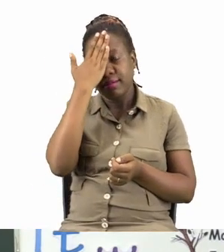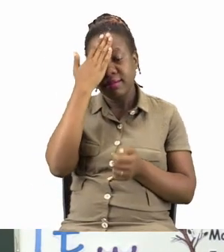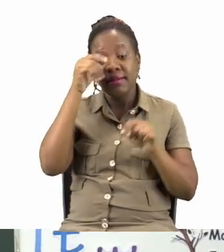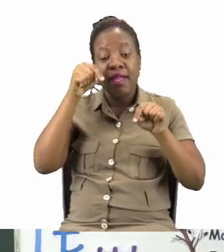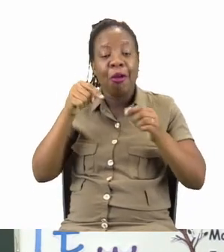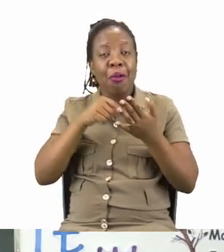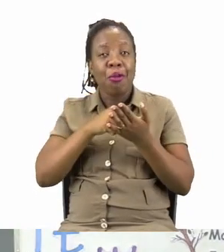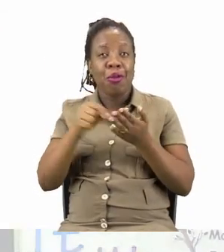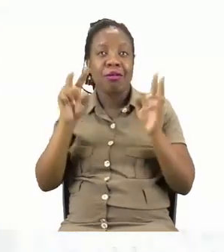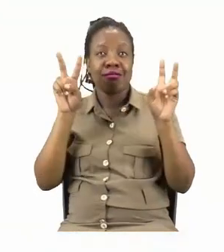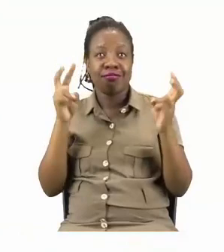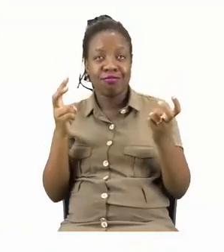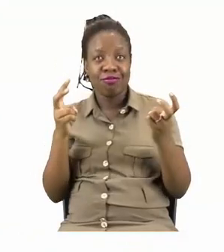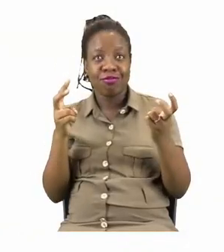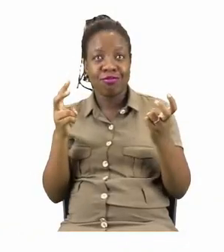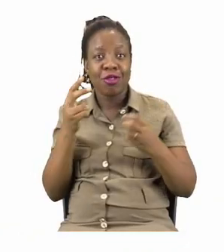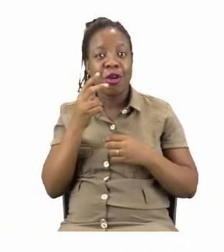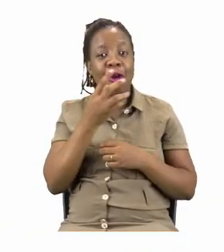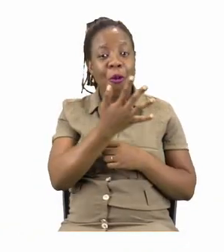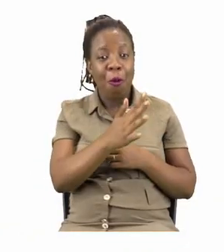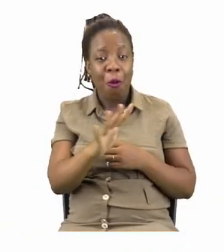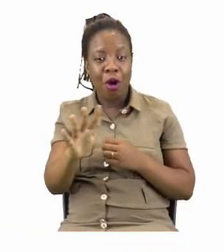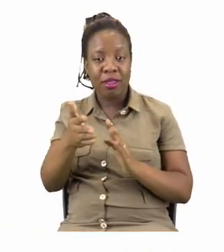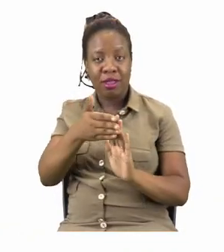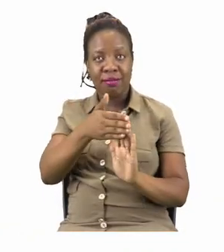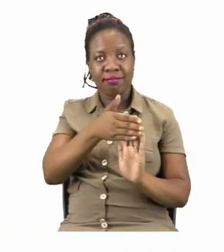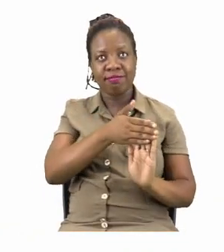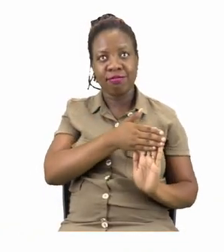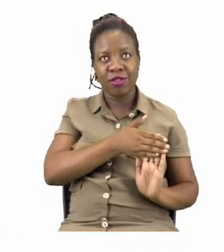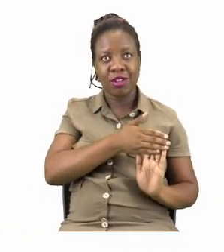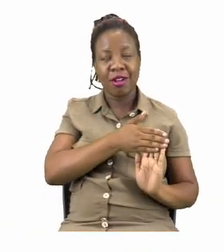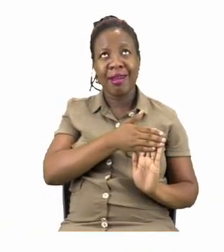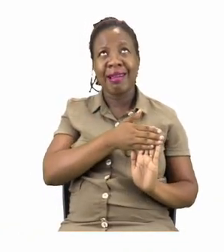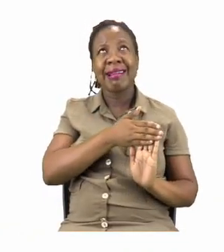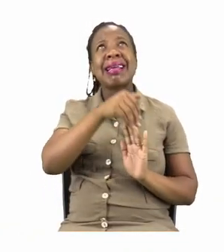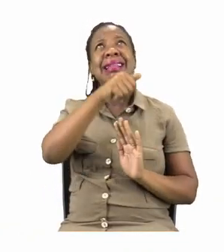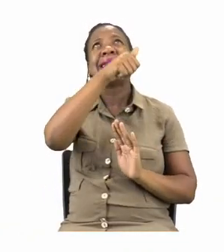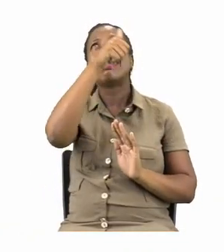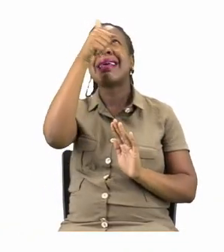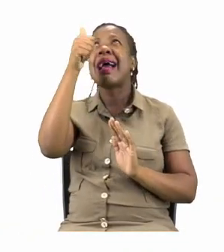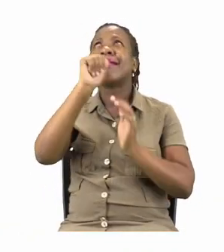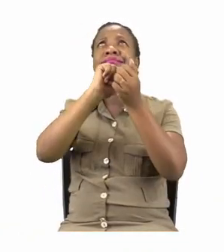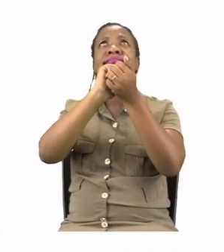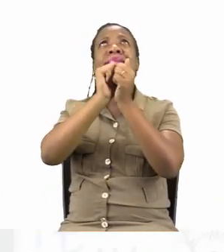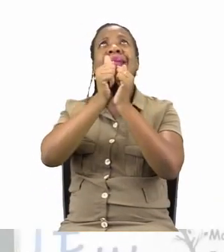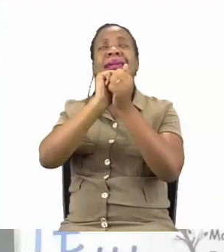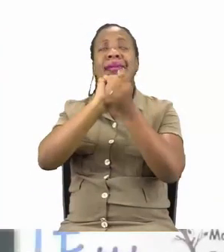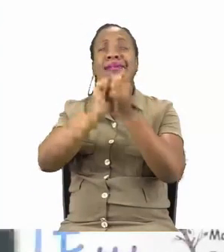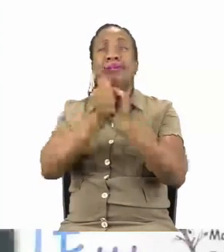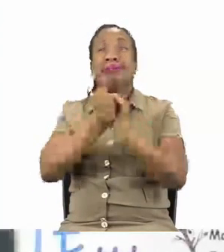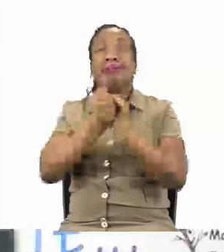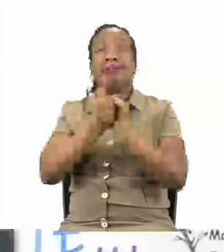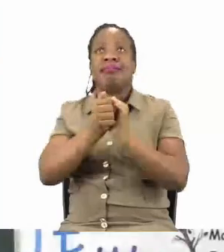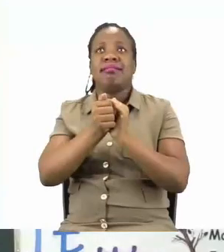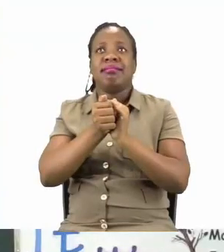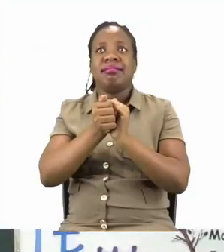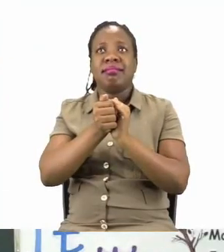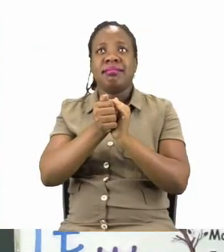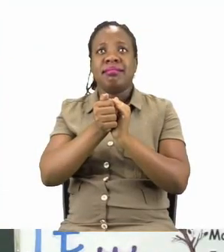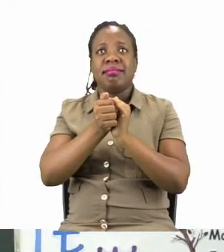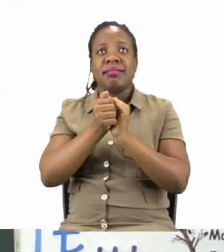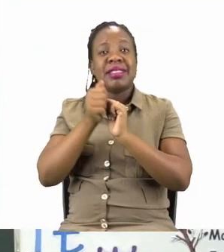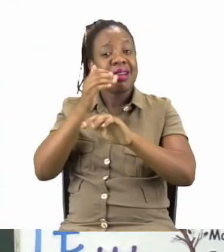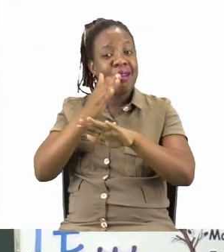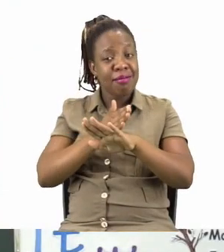this week is saving water and changes in the sky. Now before we start